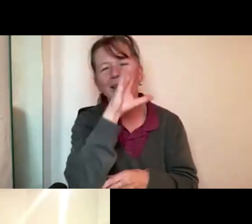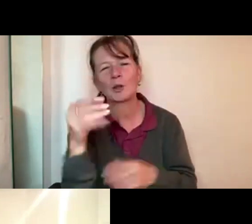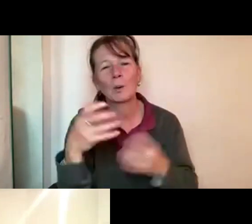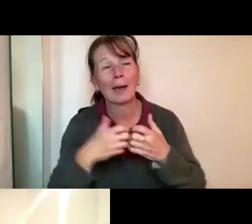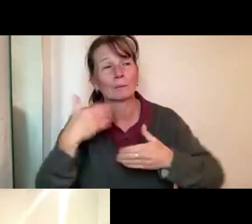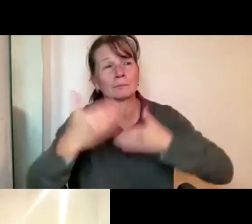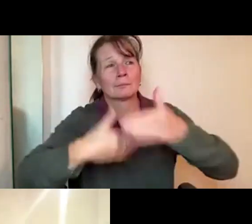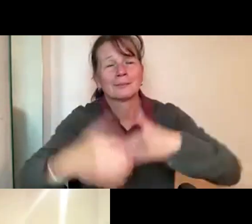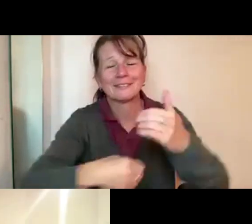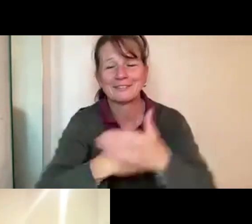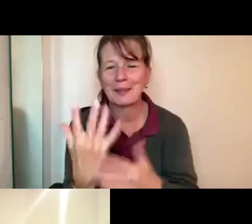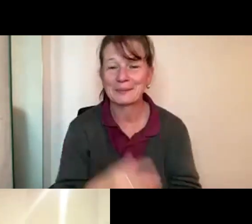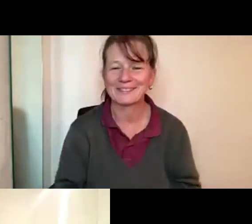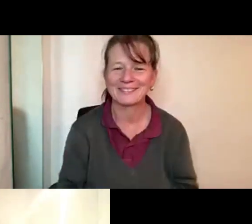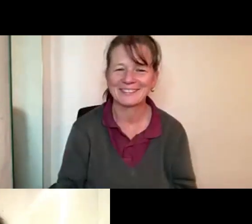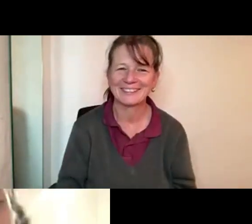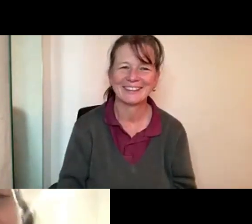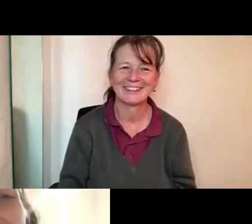progresses.